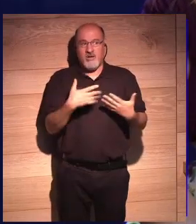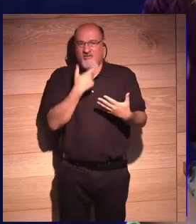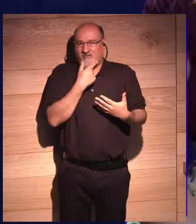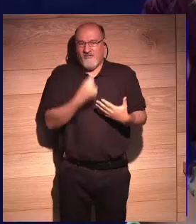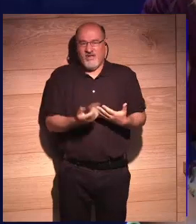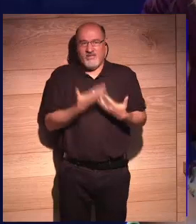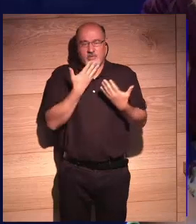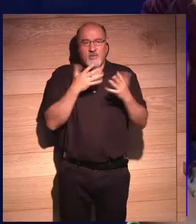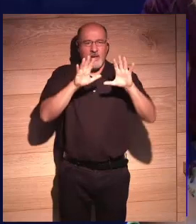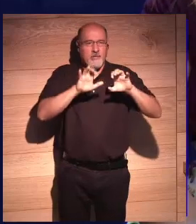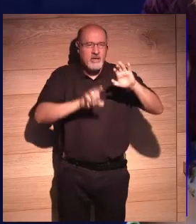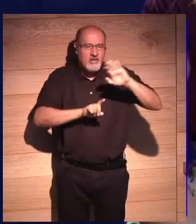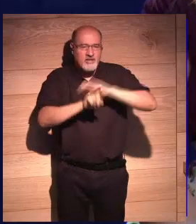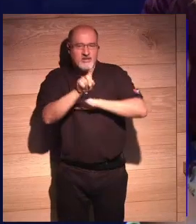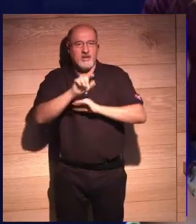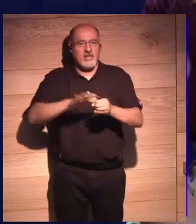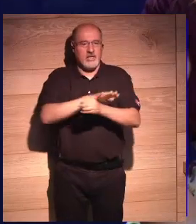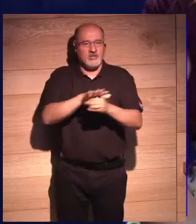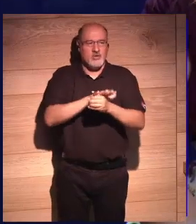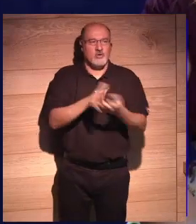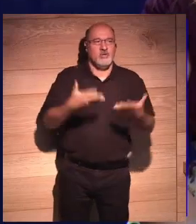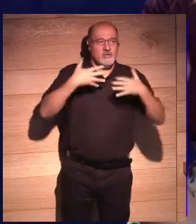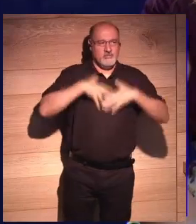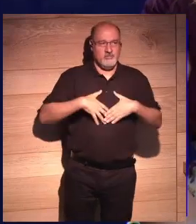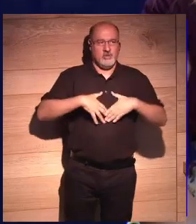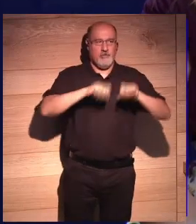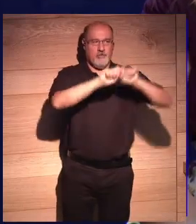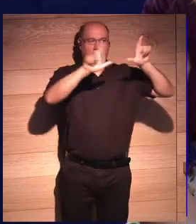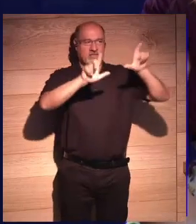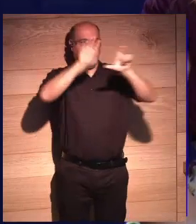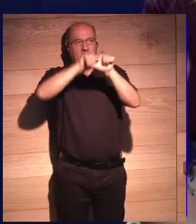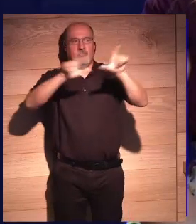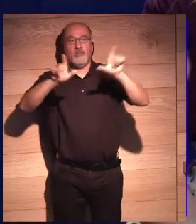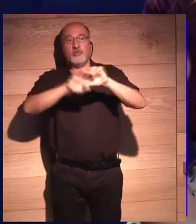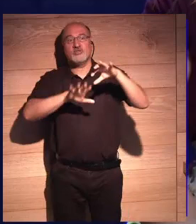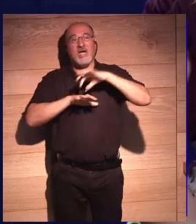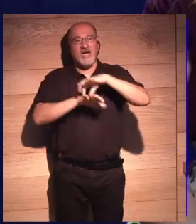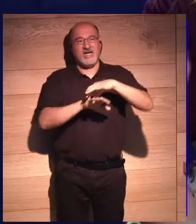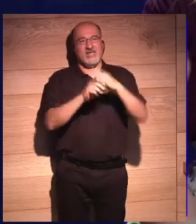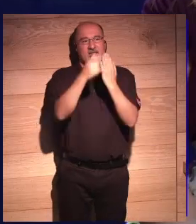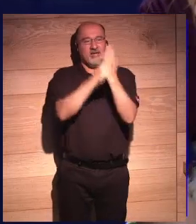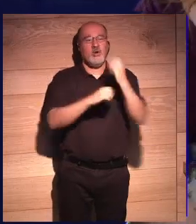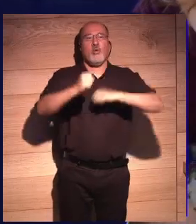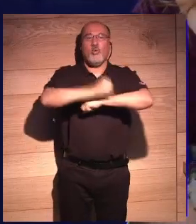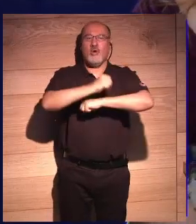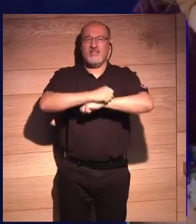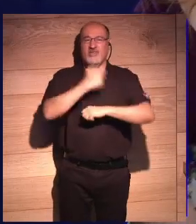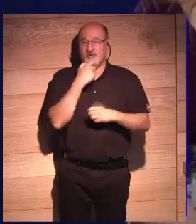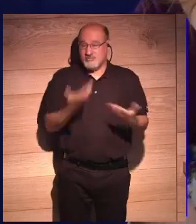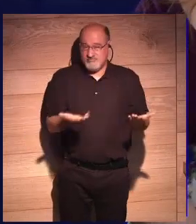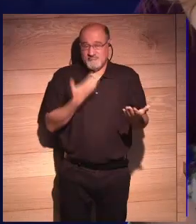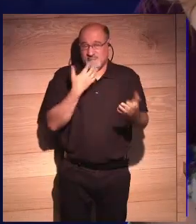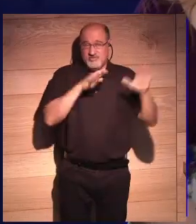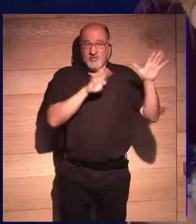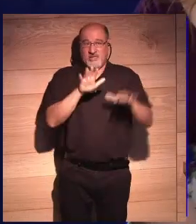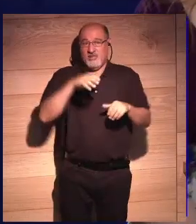to make the learning curve more to make this learning curve easier. So that's why there are screens in screens and there are